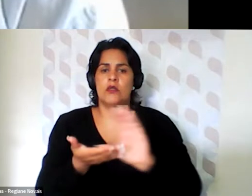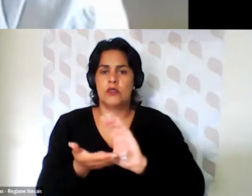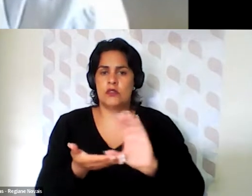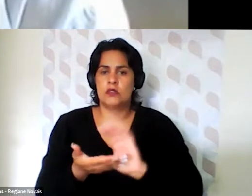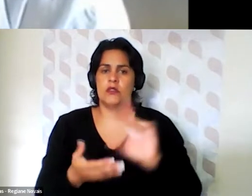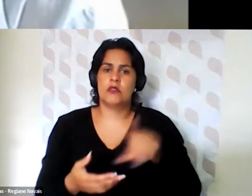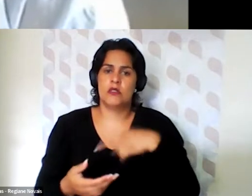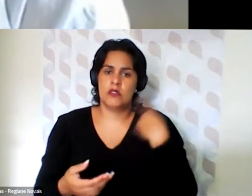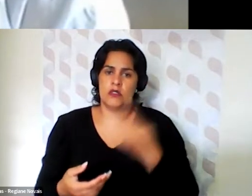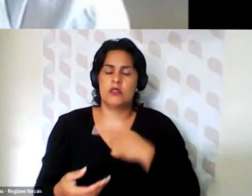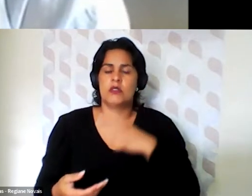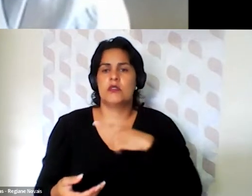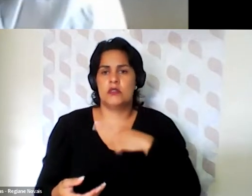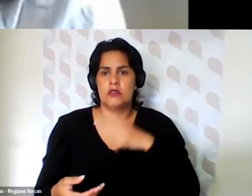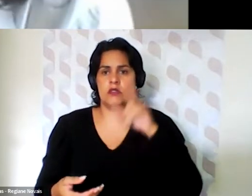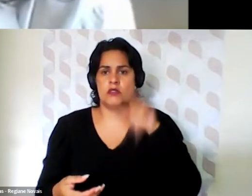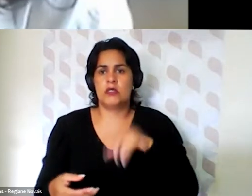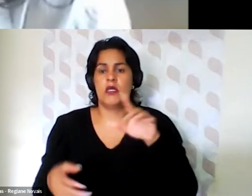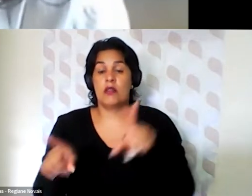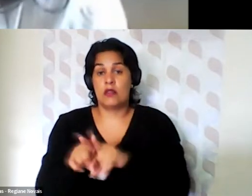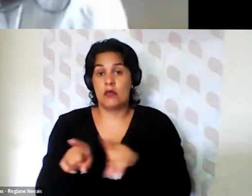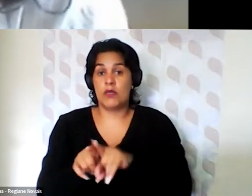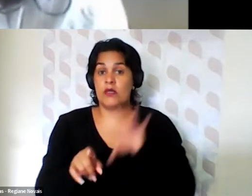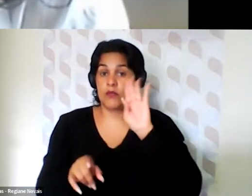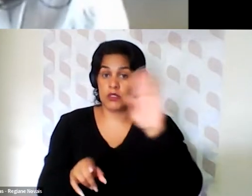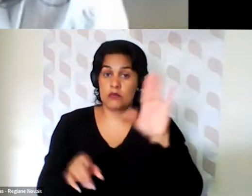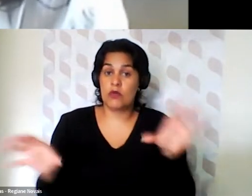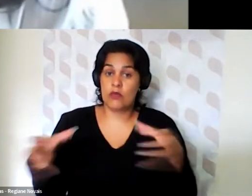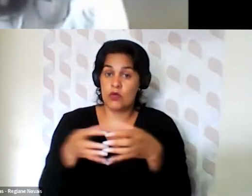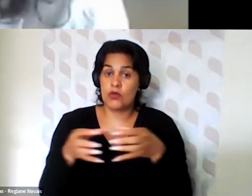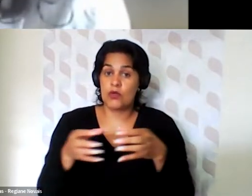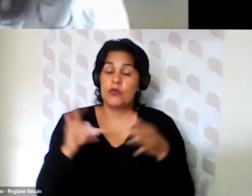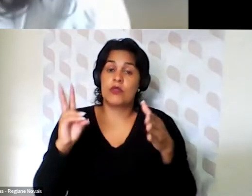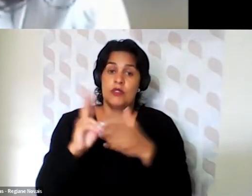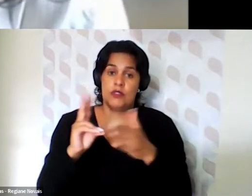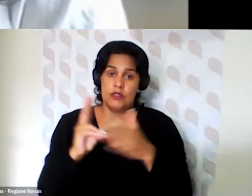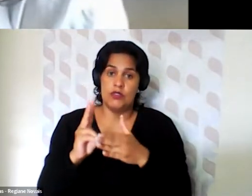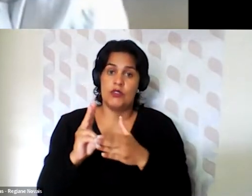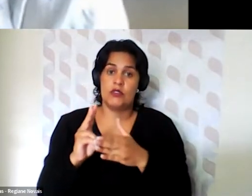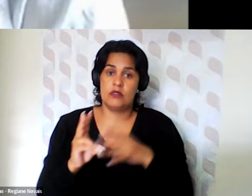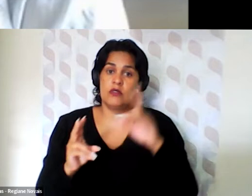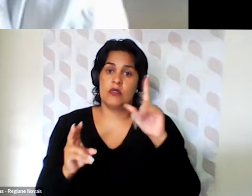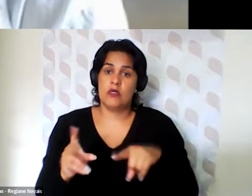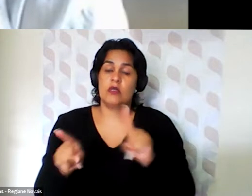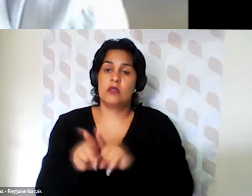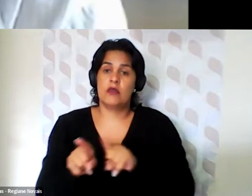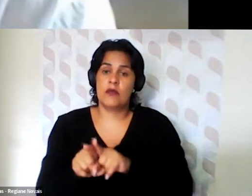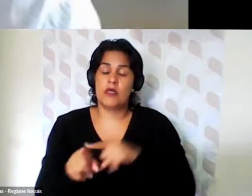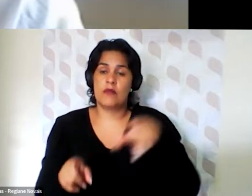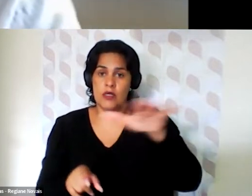against civil society and the media, and low public access to information and exclusion of civil society from